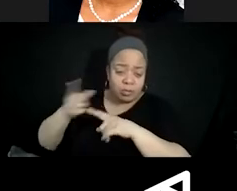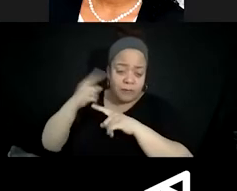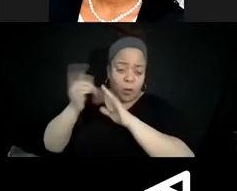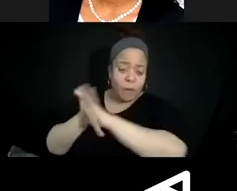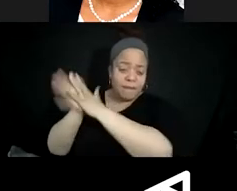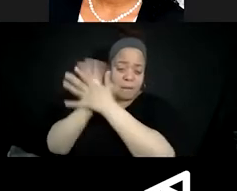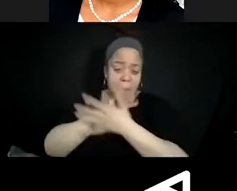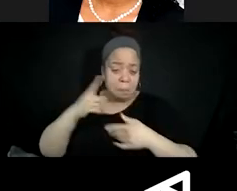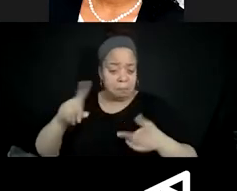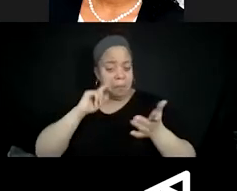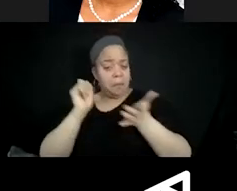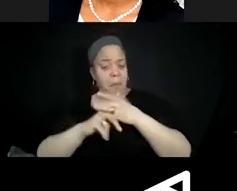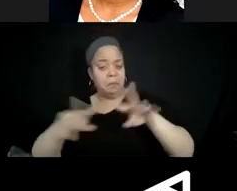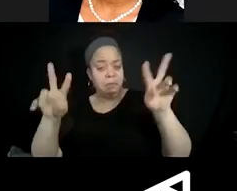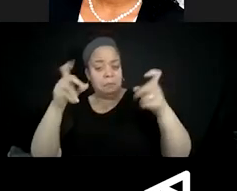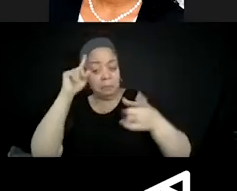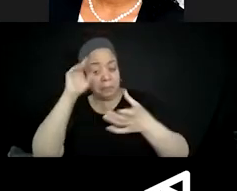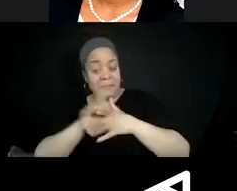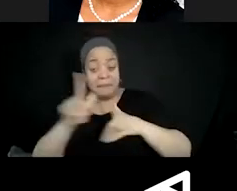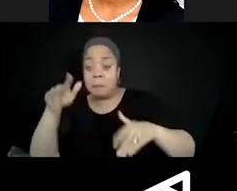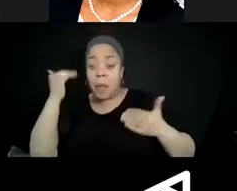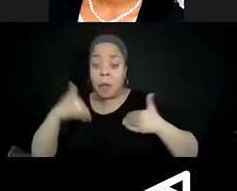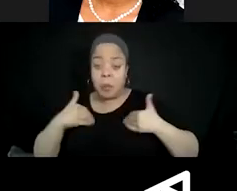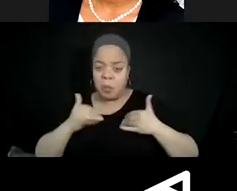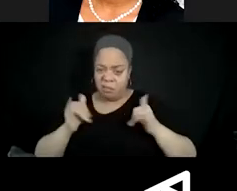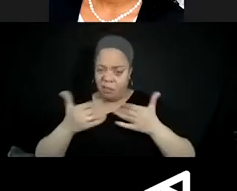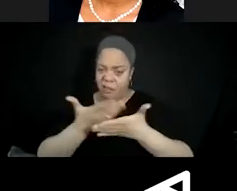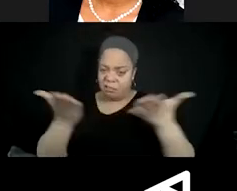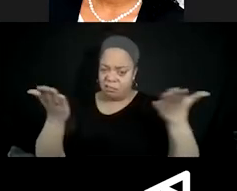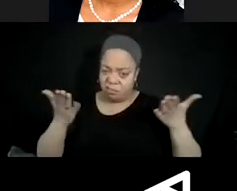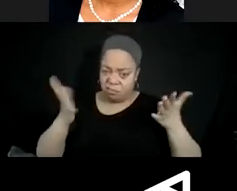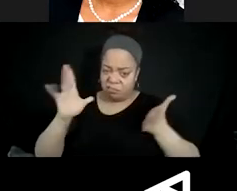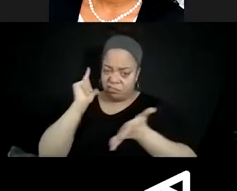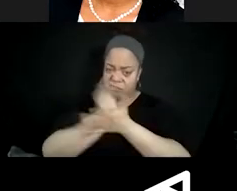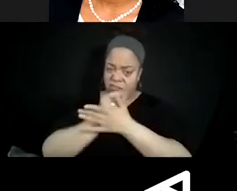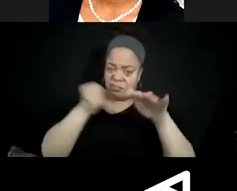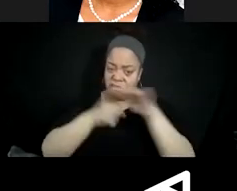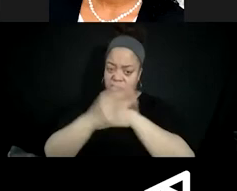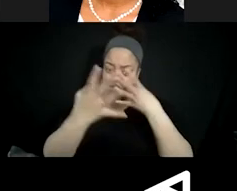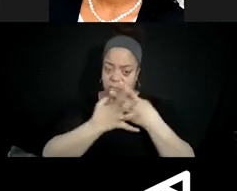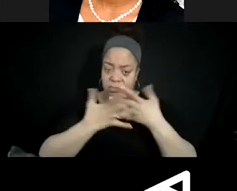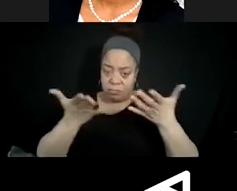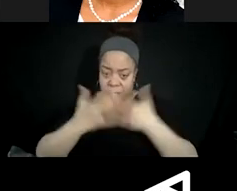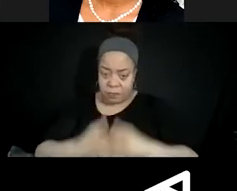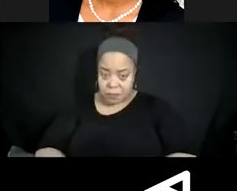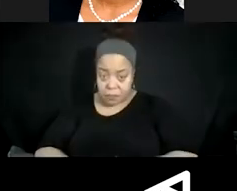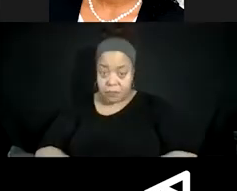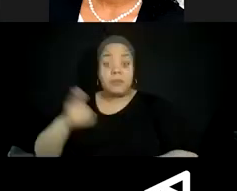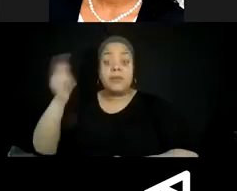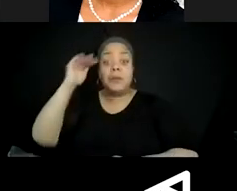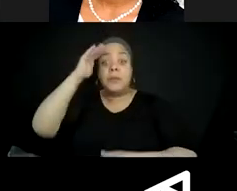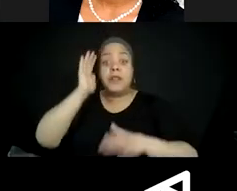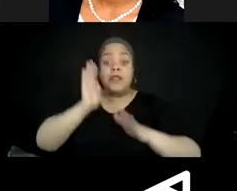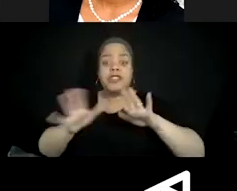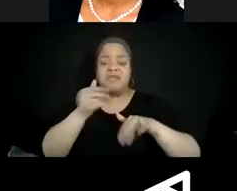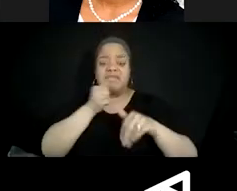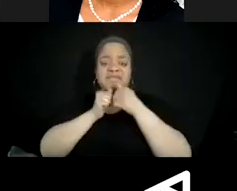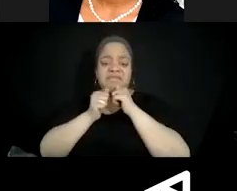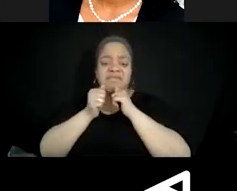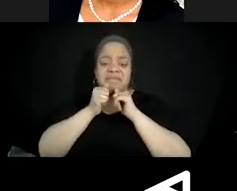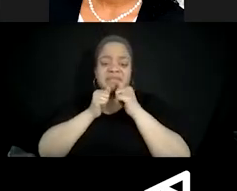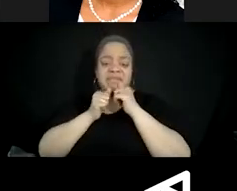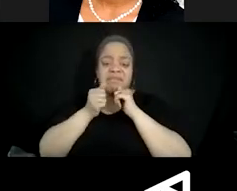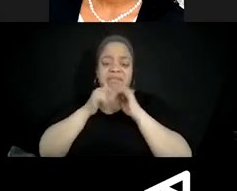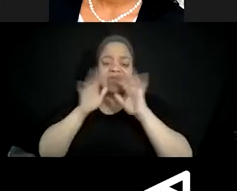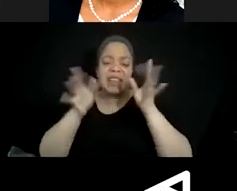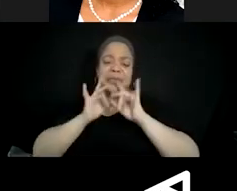white-dominated parental state. To this day, Black children suffer the horrifying consequences of this history, including disproportionate